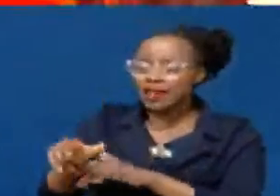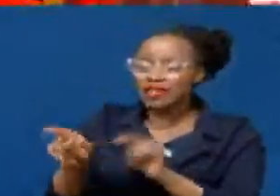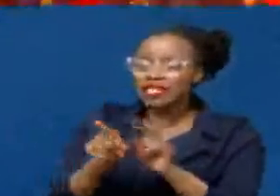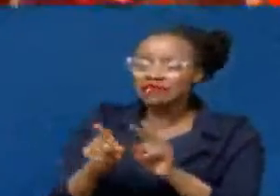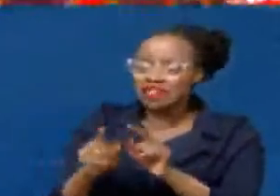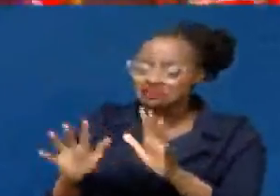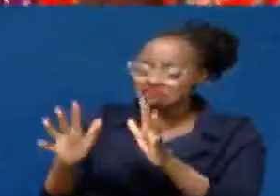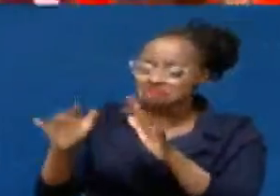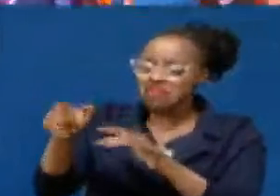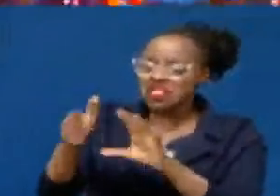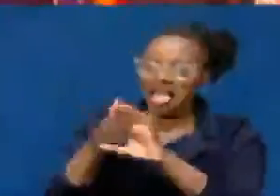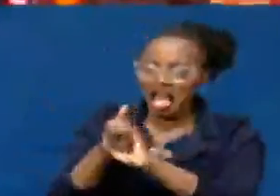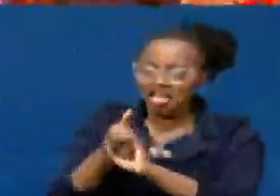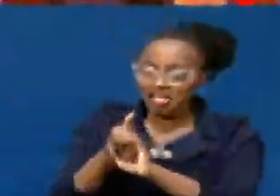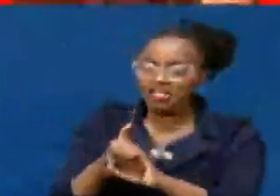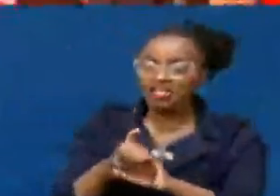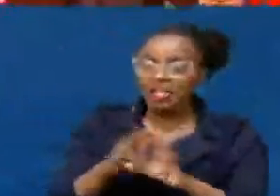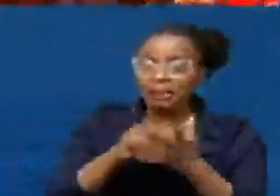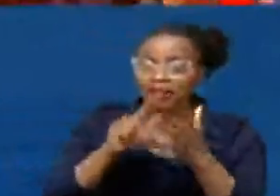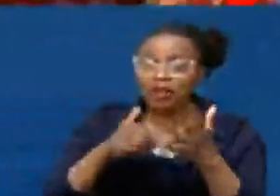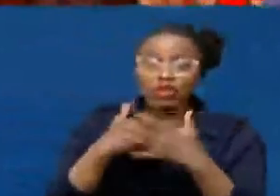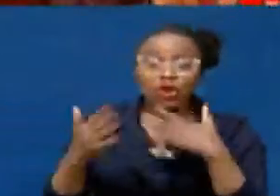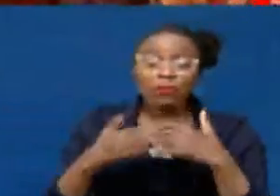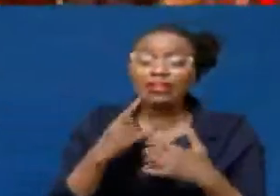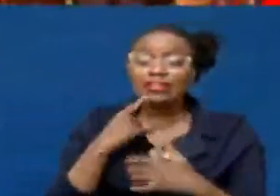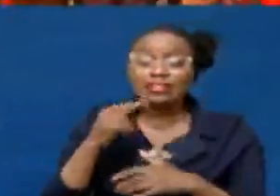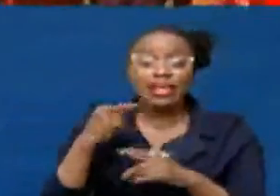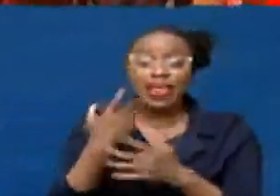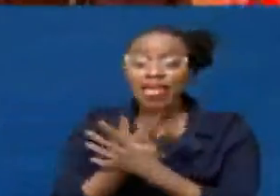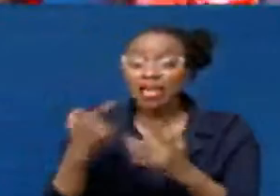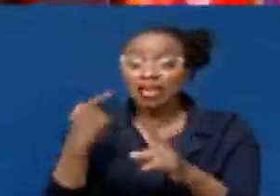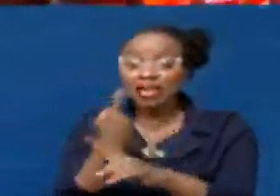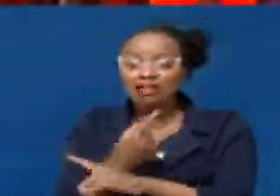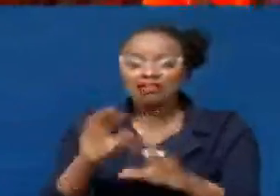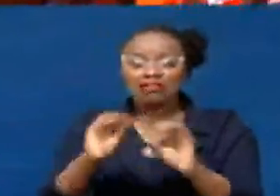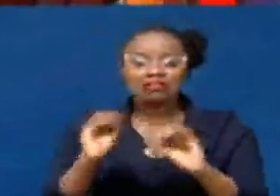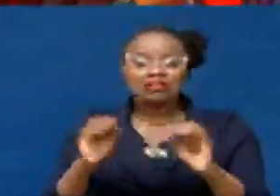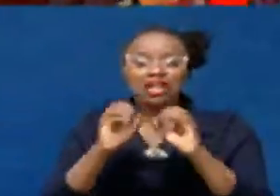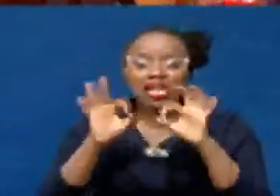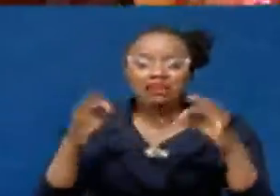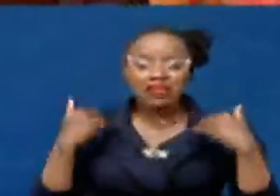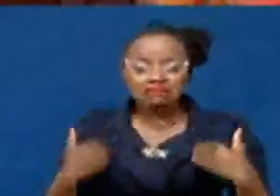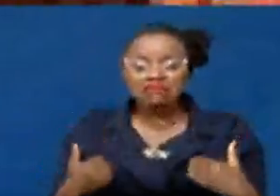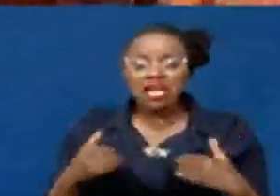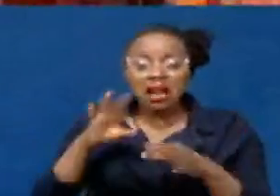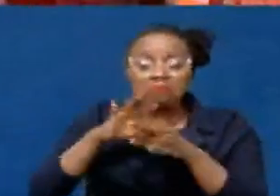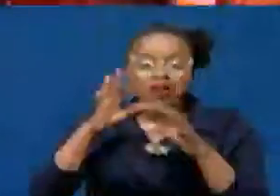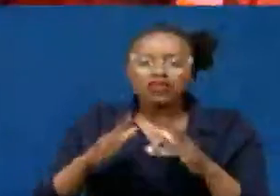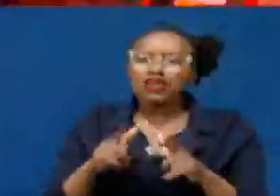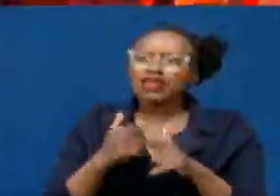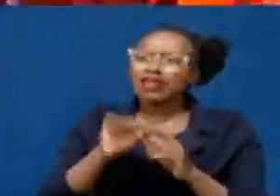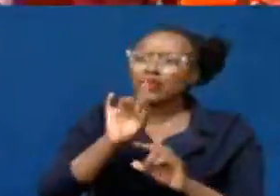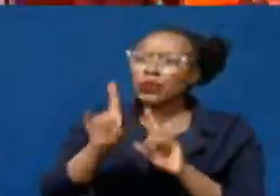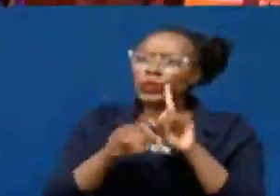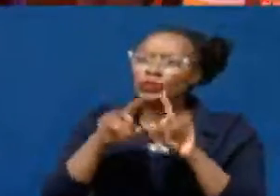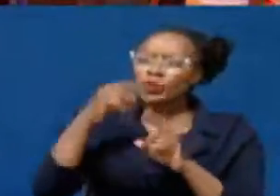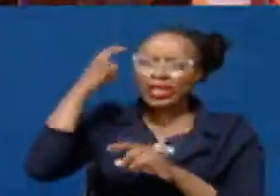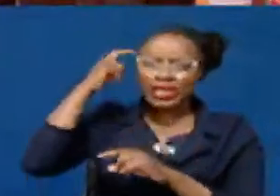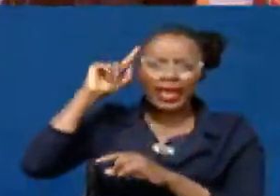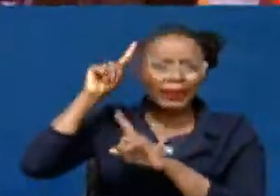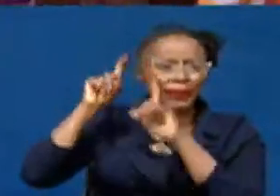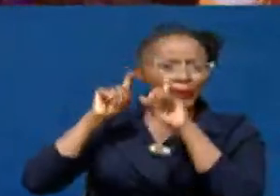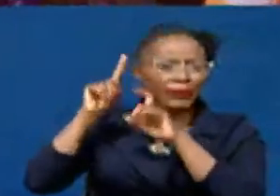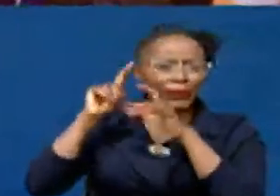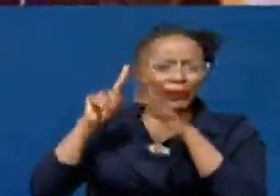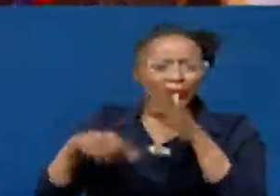paying allegiance to the handshake. And so nobody is saying anything different. And so if I'm a voter, the question I'm asking myself is,